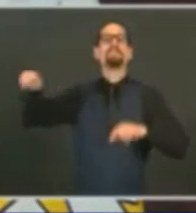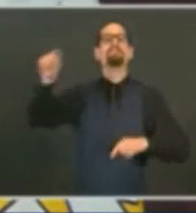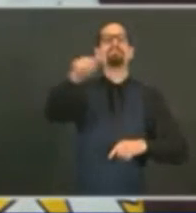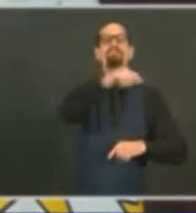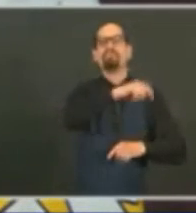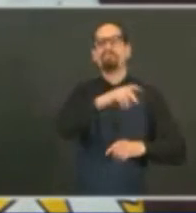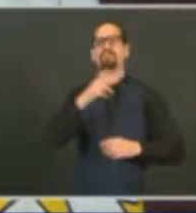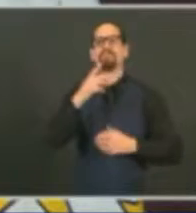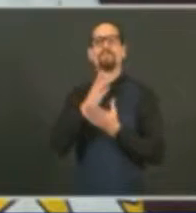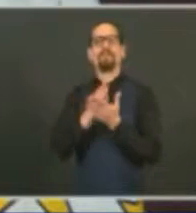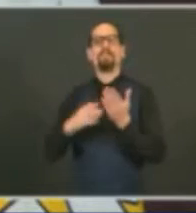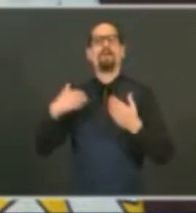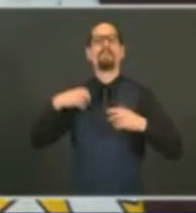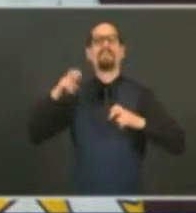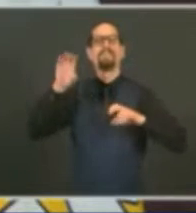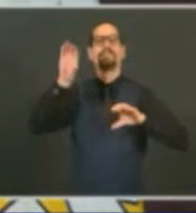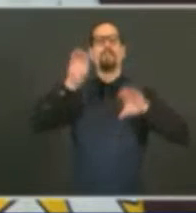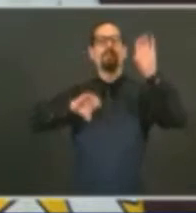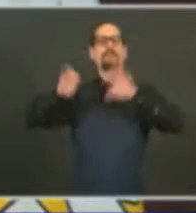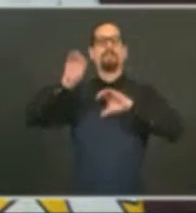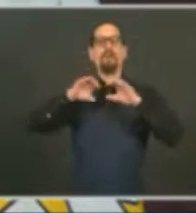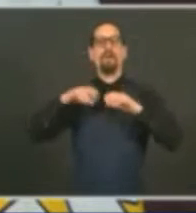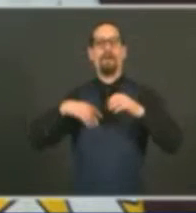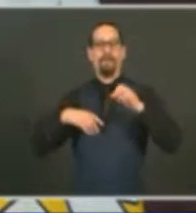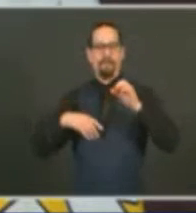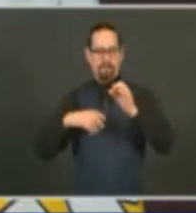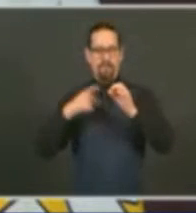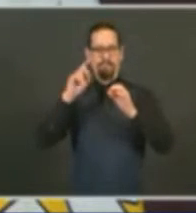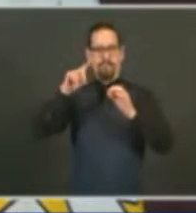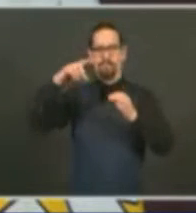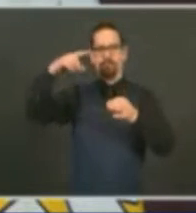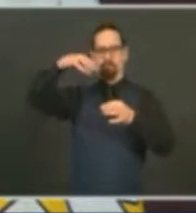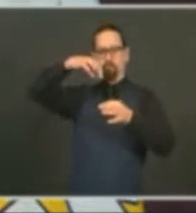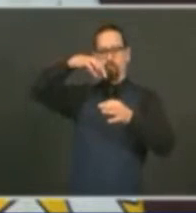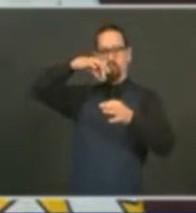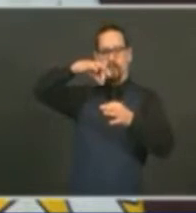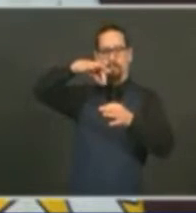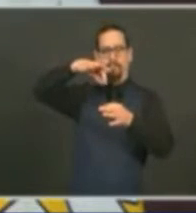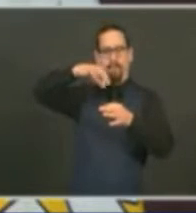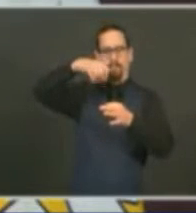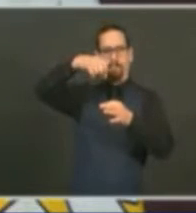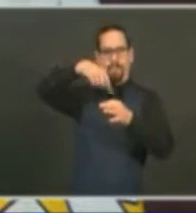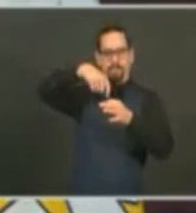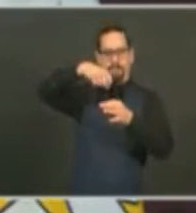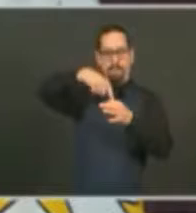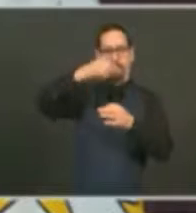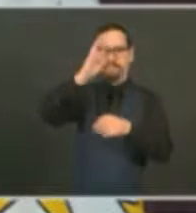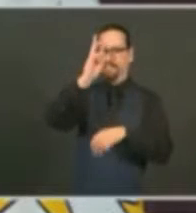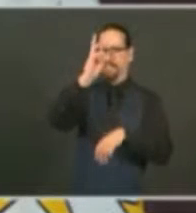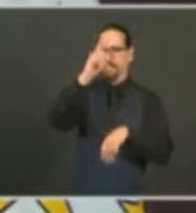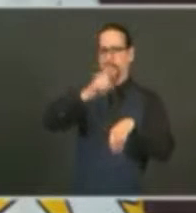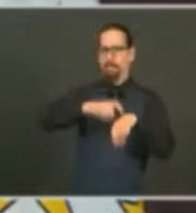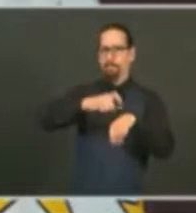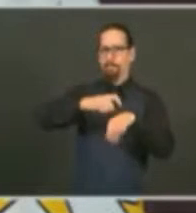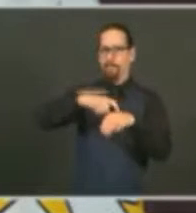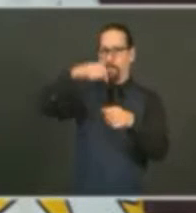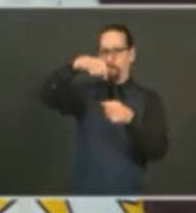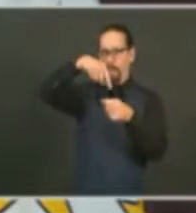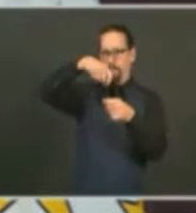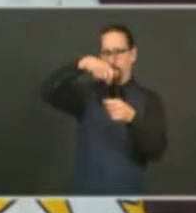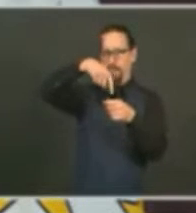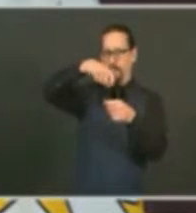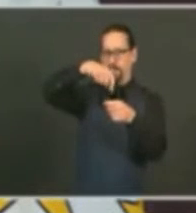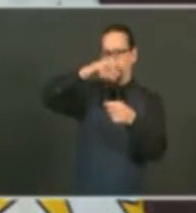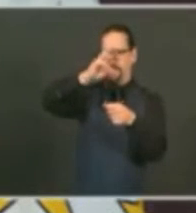to run the test into the top hole, 6 easy drops that are there